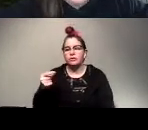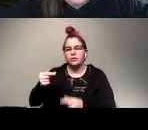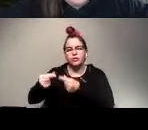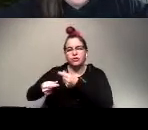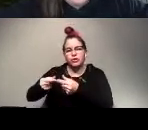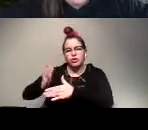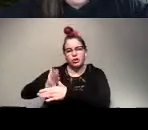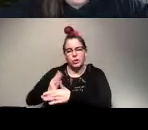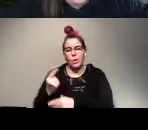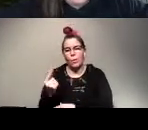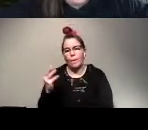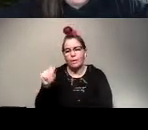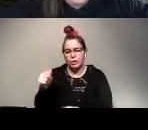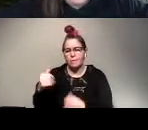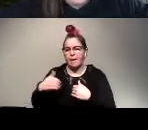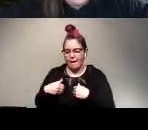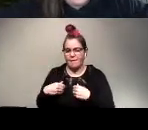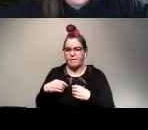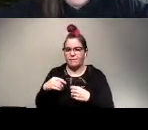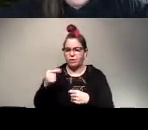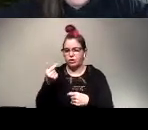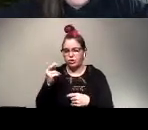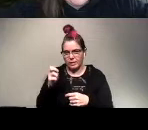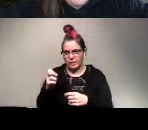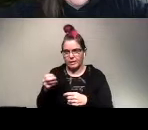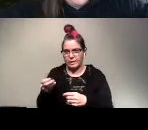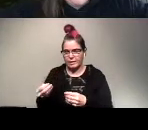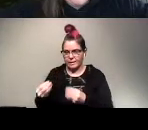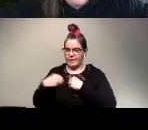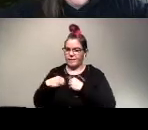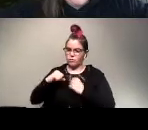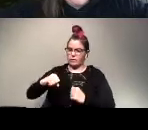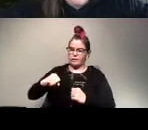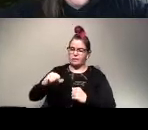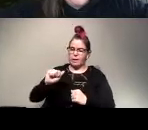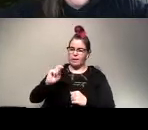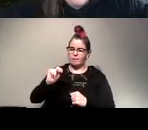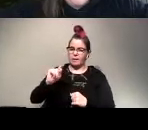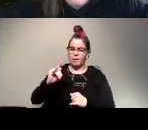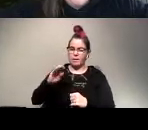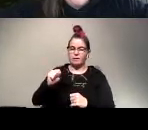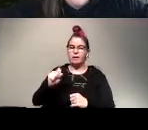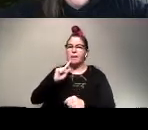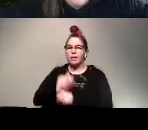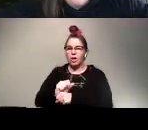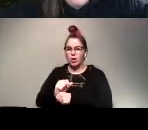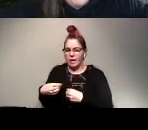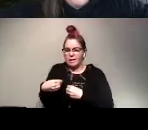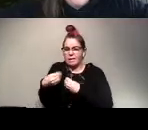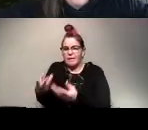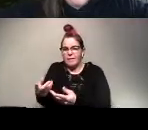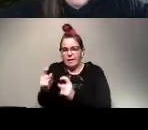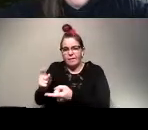one bacterium can have a gene that gives it antibiotic resistance, and it can literally give that gene to another